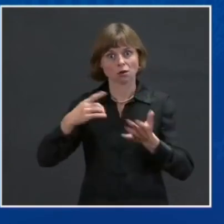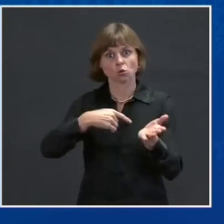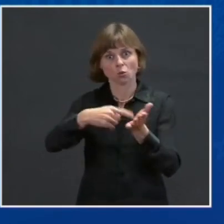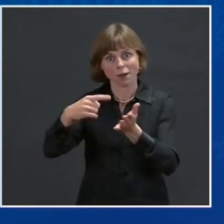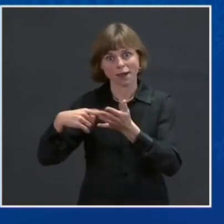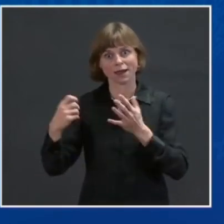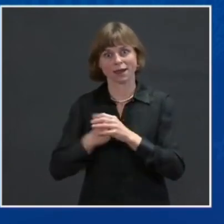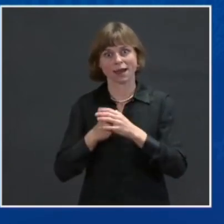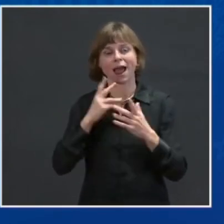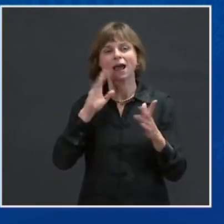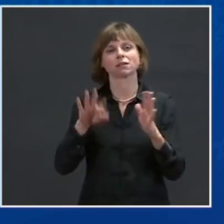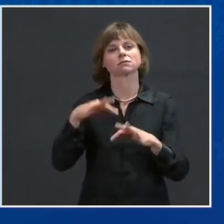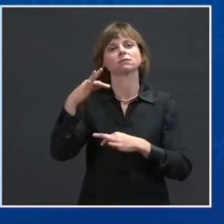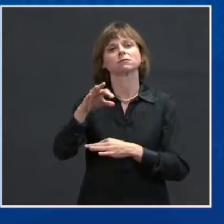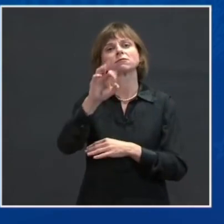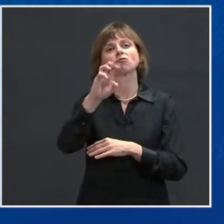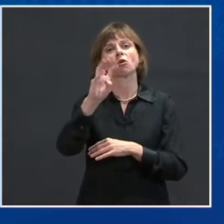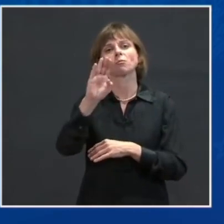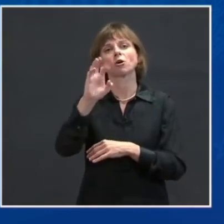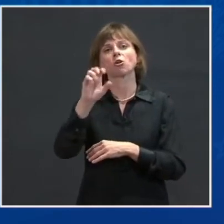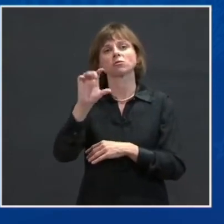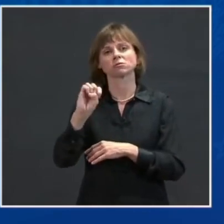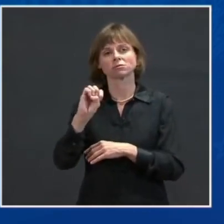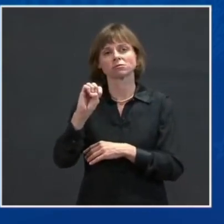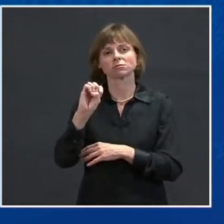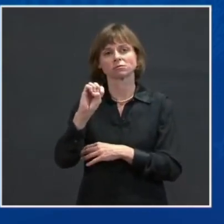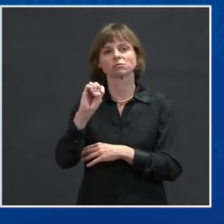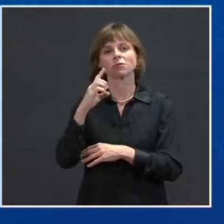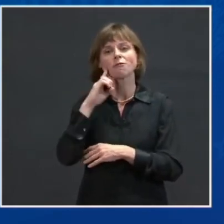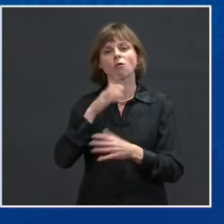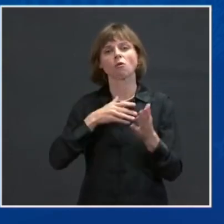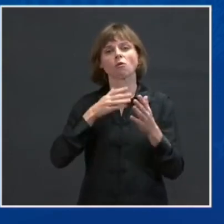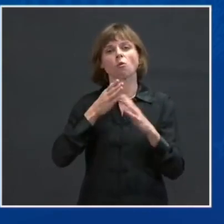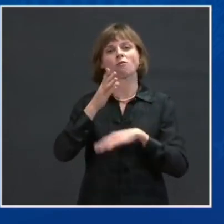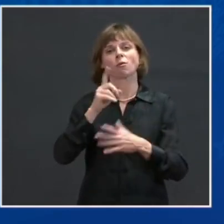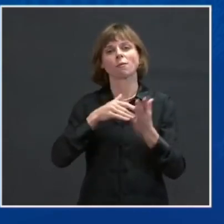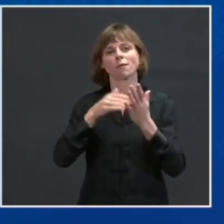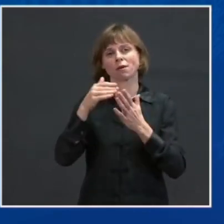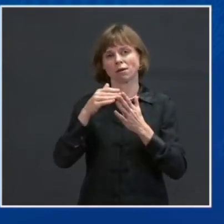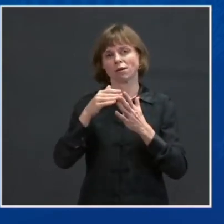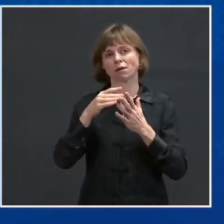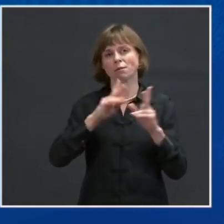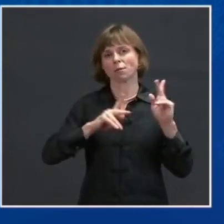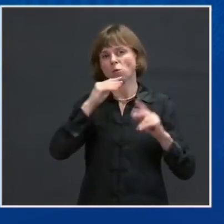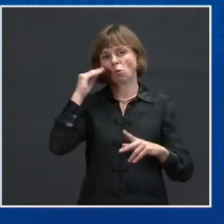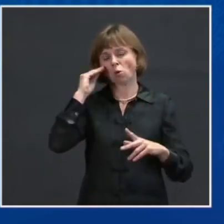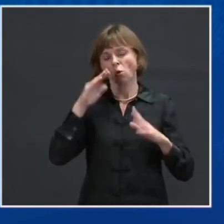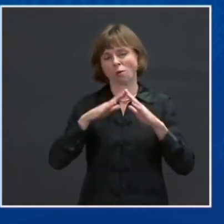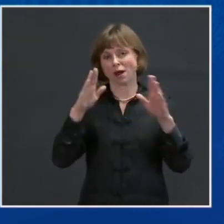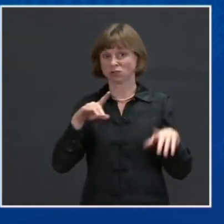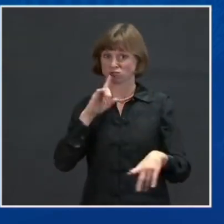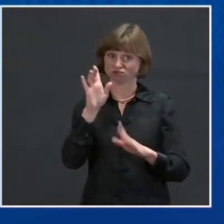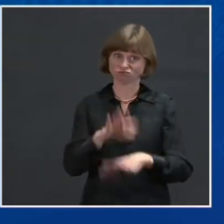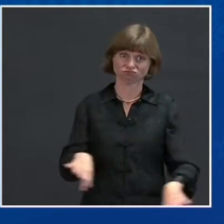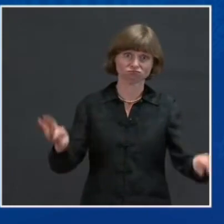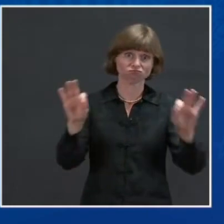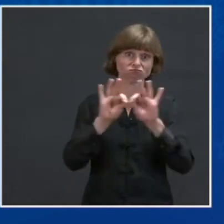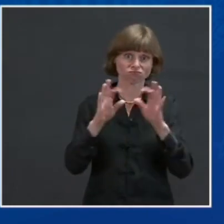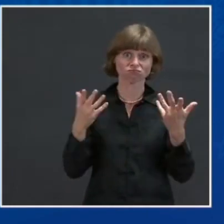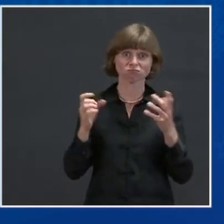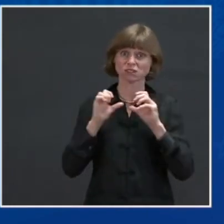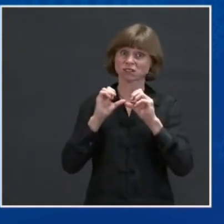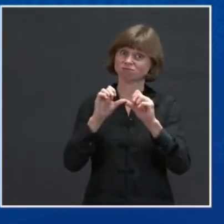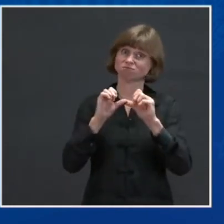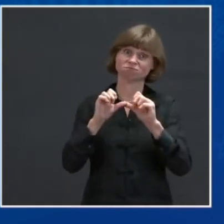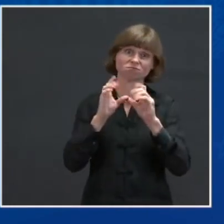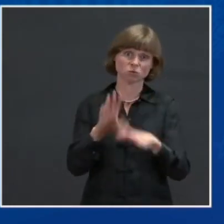nearly 11 million homeowners with government-backed mortgages across the country. It's critical, it remains critical, that